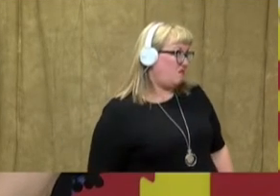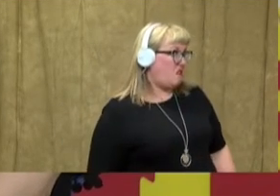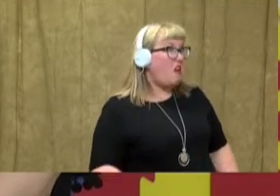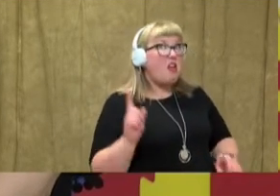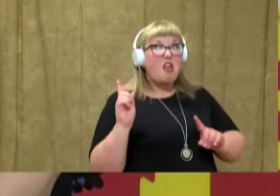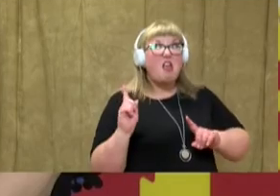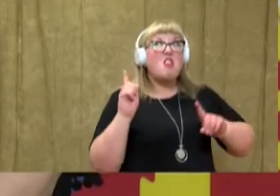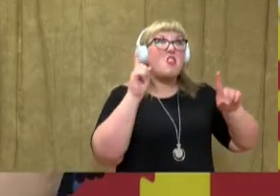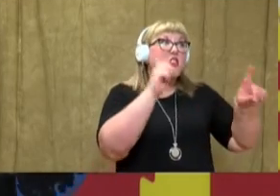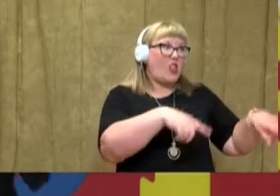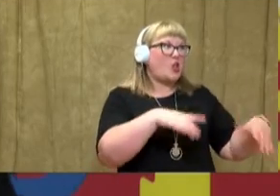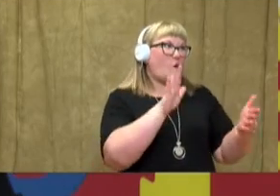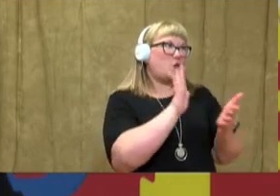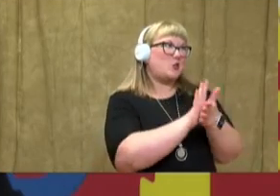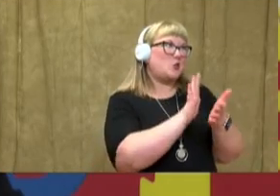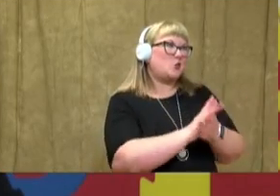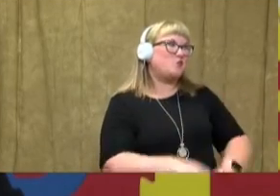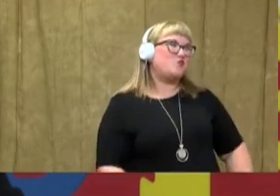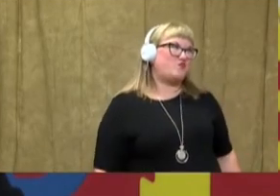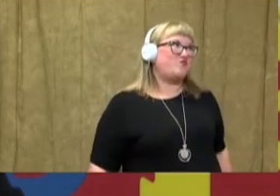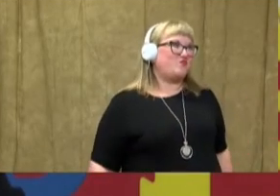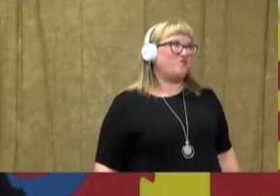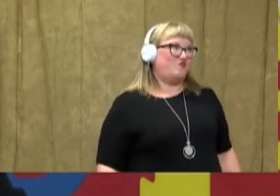to school.